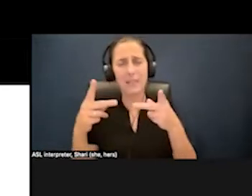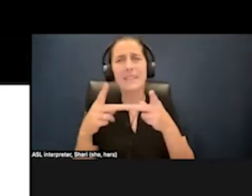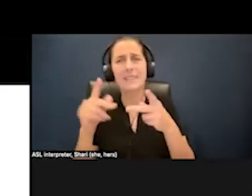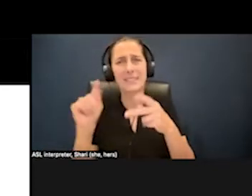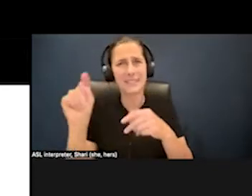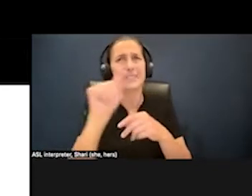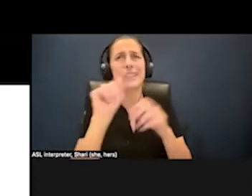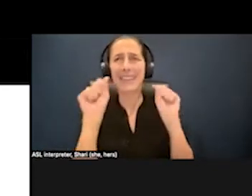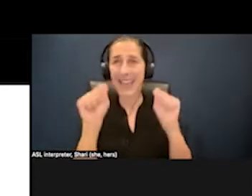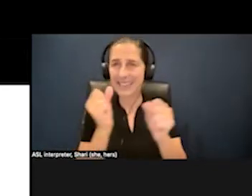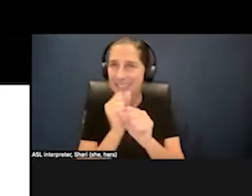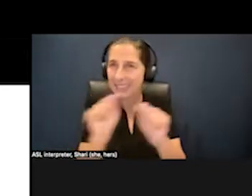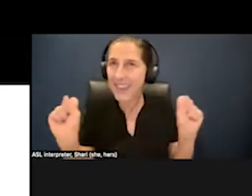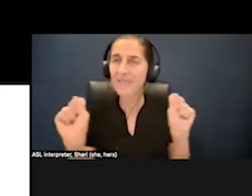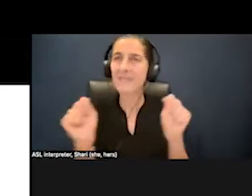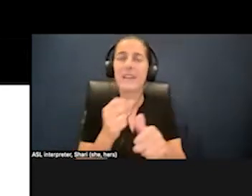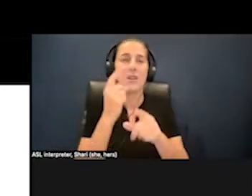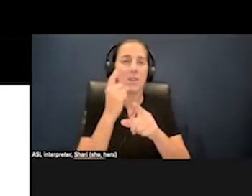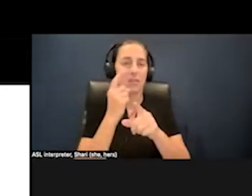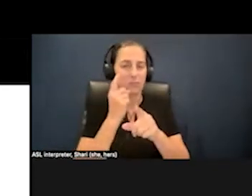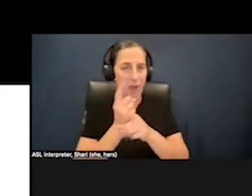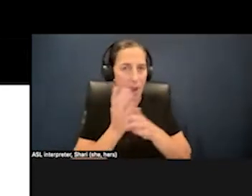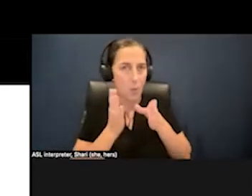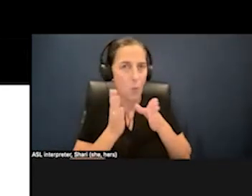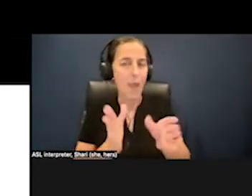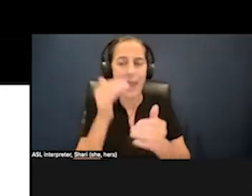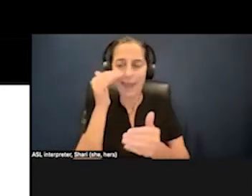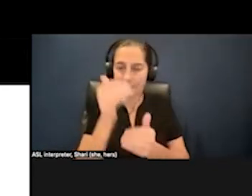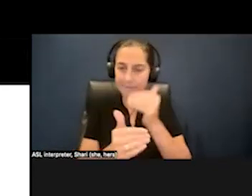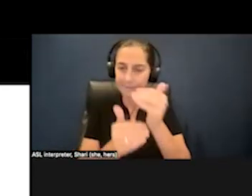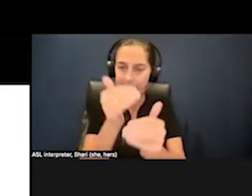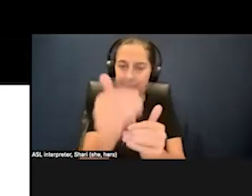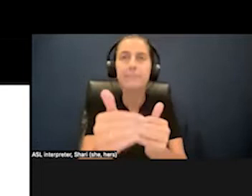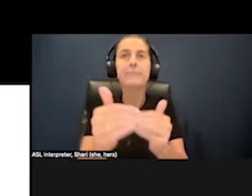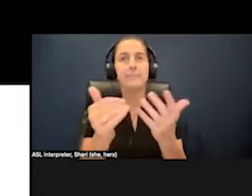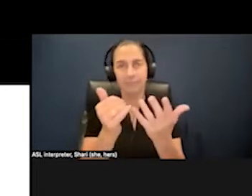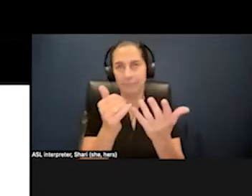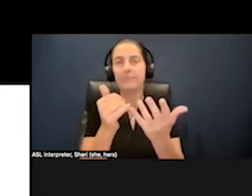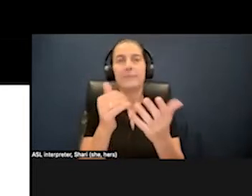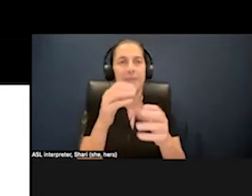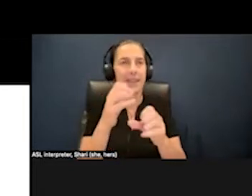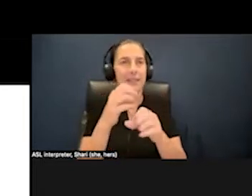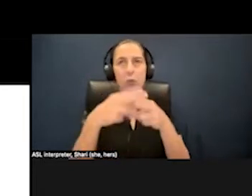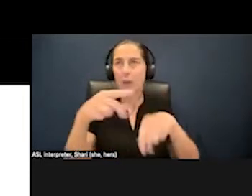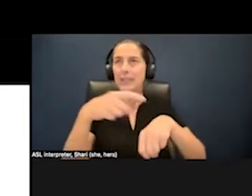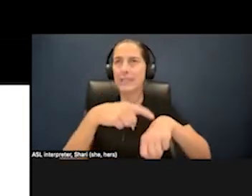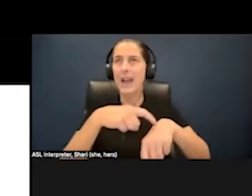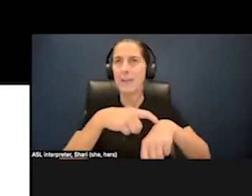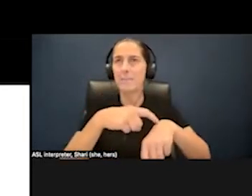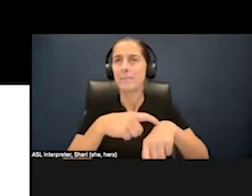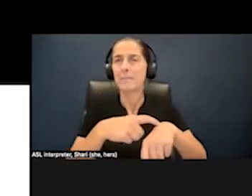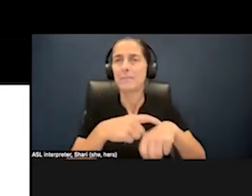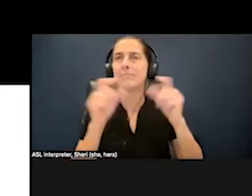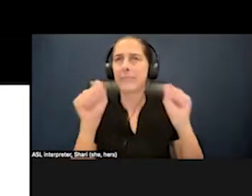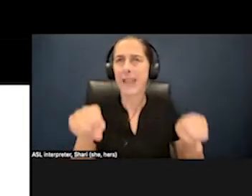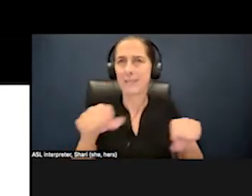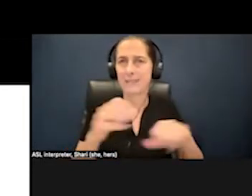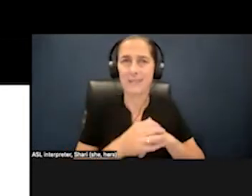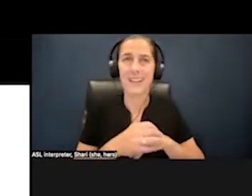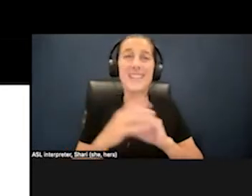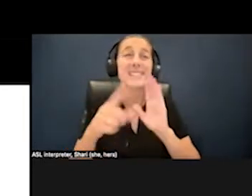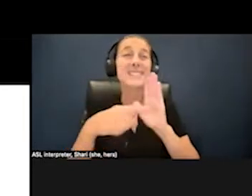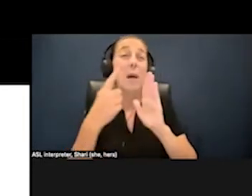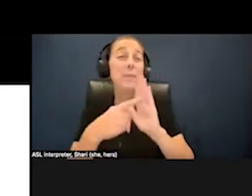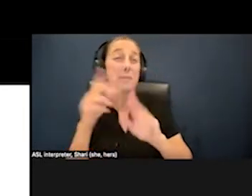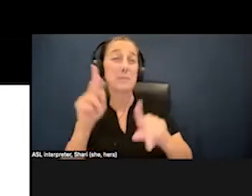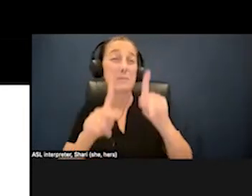So if you see someone and they say, yeah, well, the only way you can receive gender affirming hormone therapy, the only way you can receive